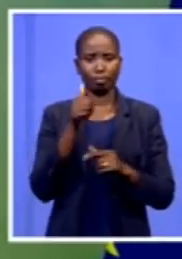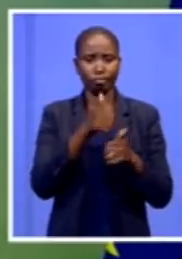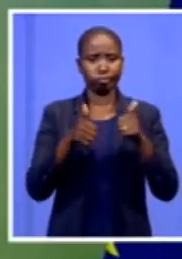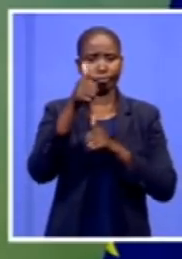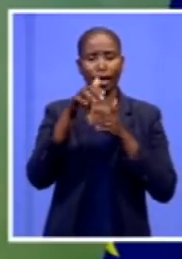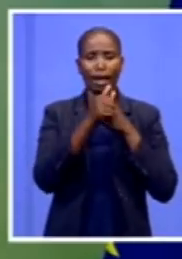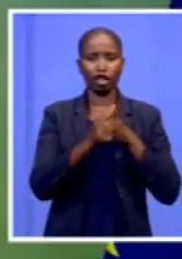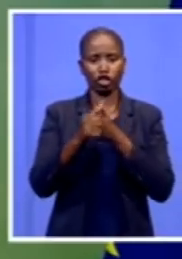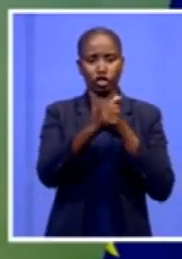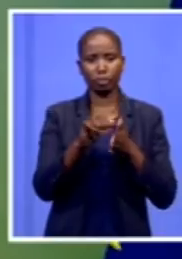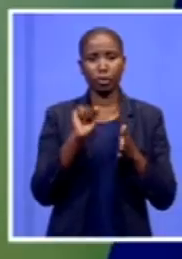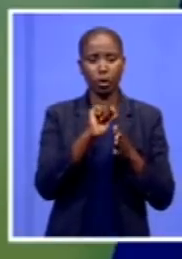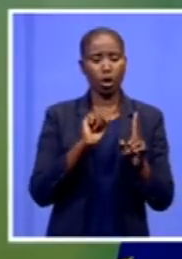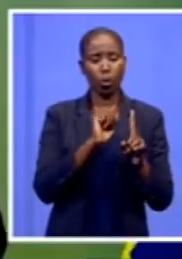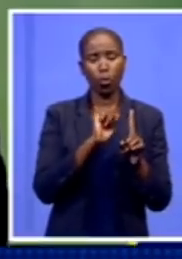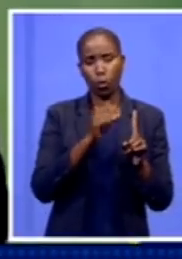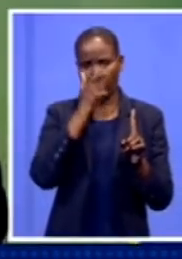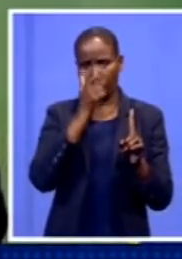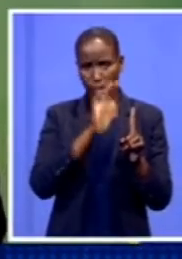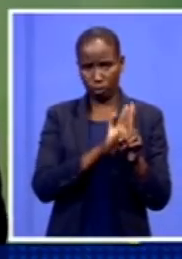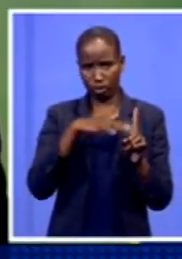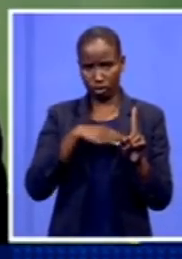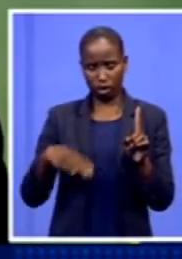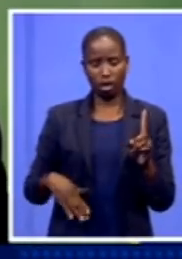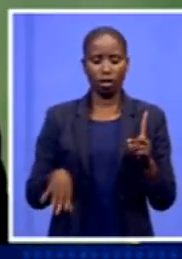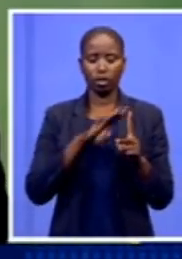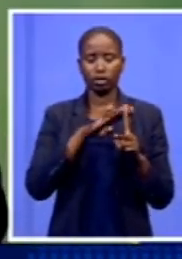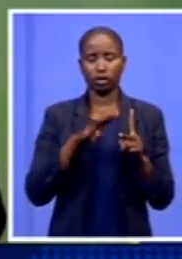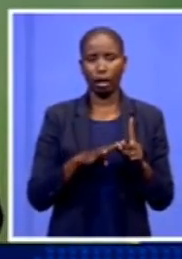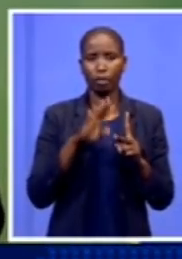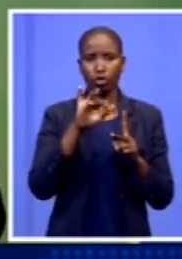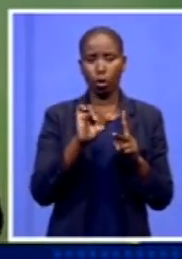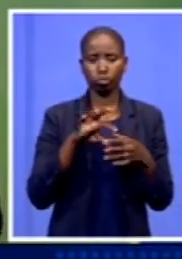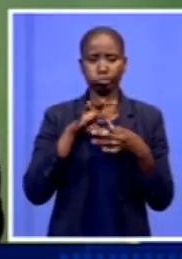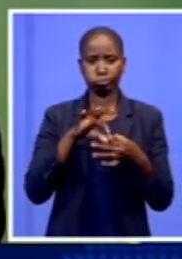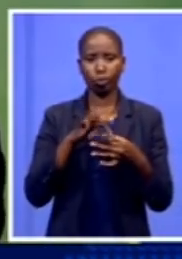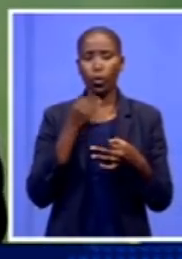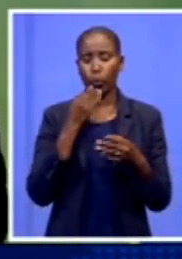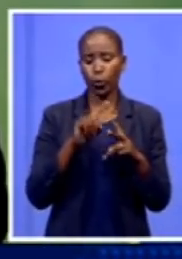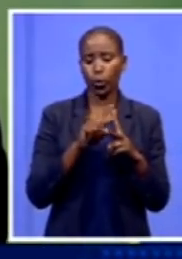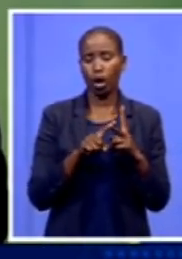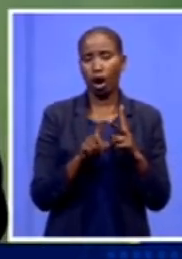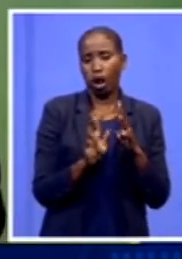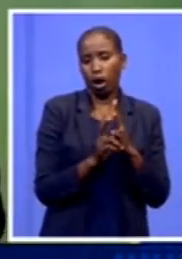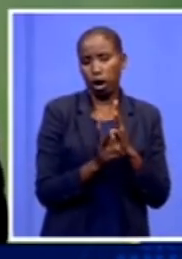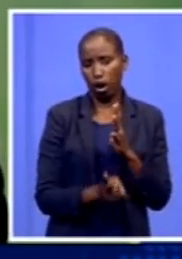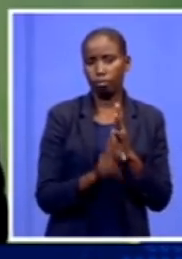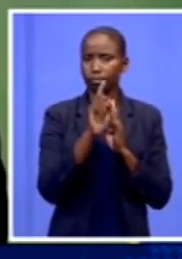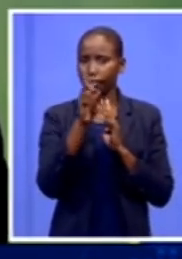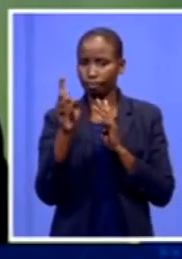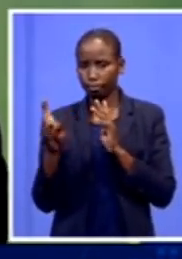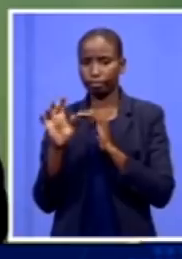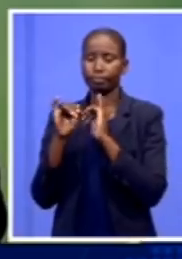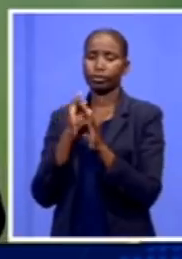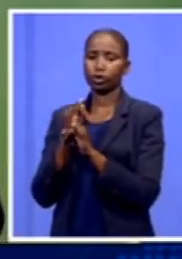Ramaphosa, and also a strong commitment from all the institutions and the ecosystem for the hub